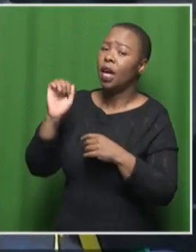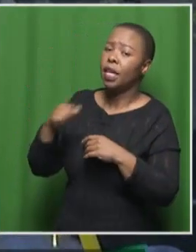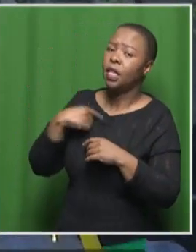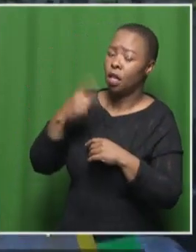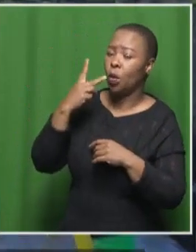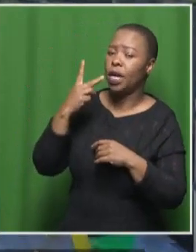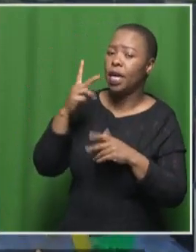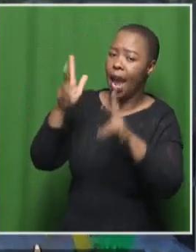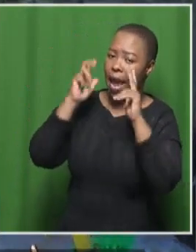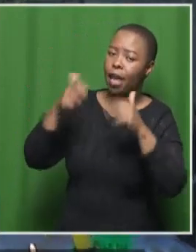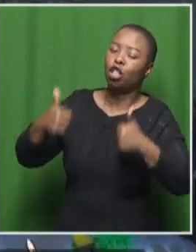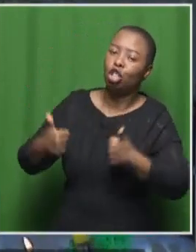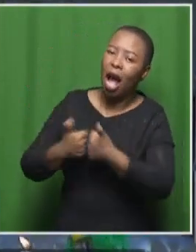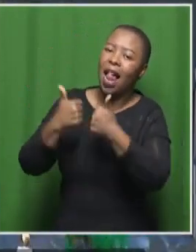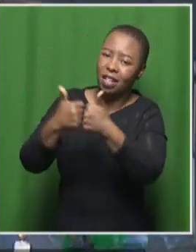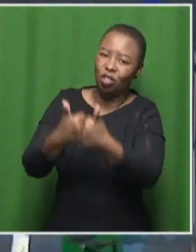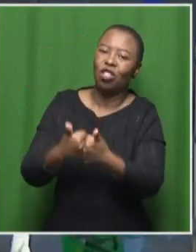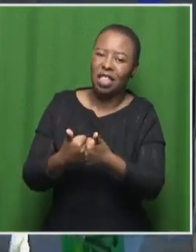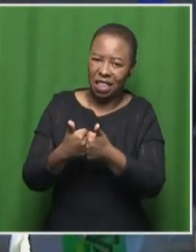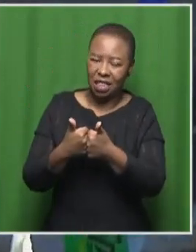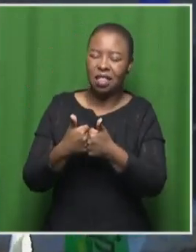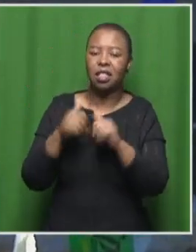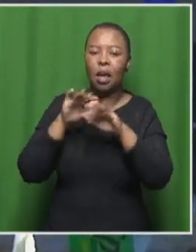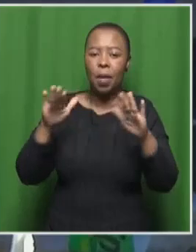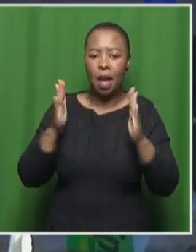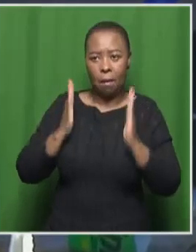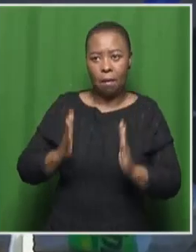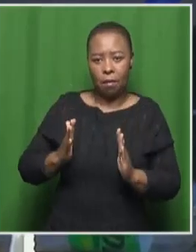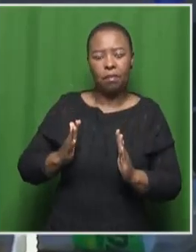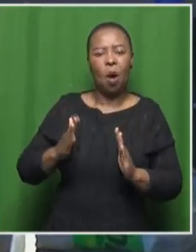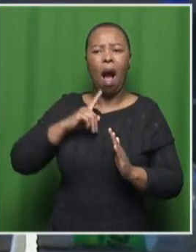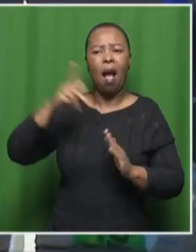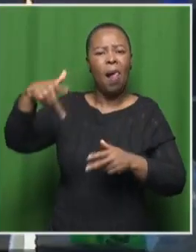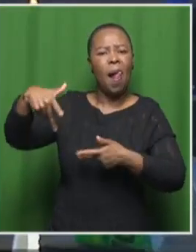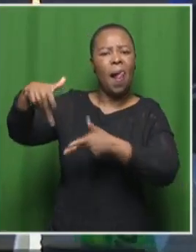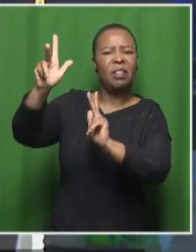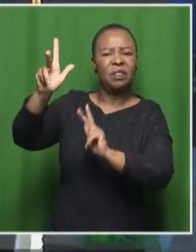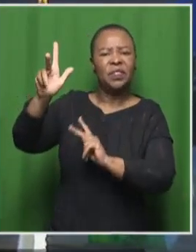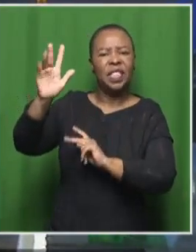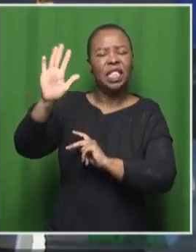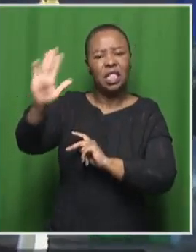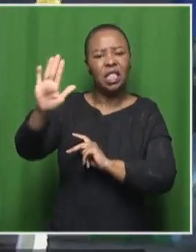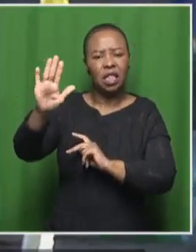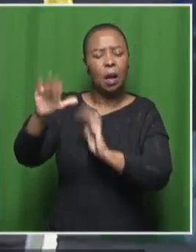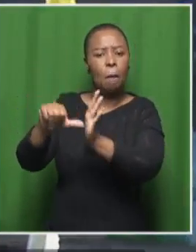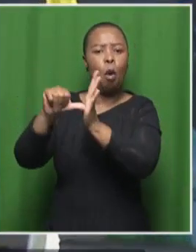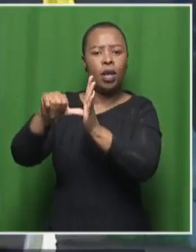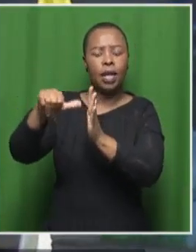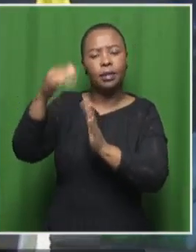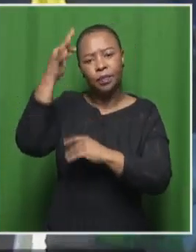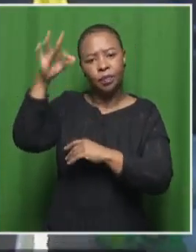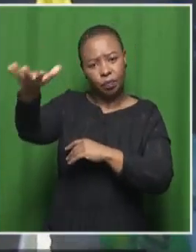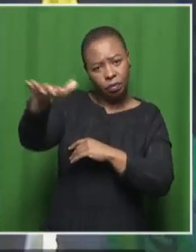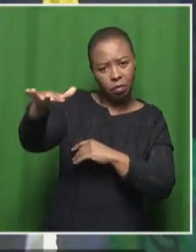the challenges about those remains and how they were left in those frontline states. It's not quite like what you